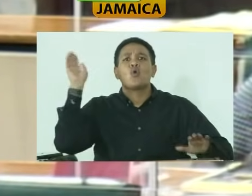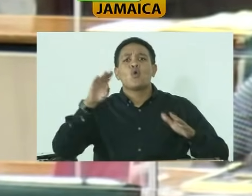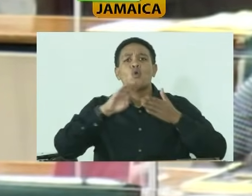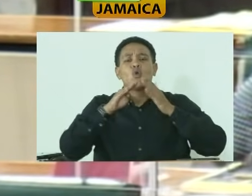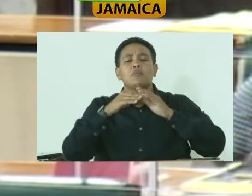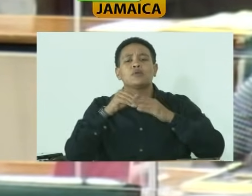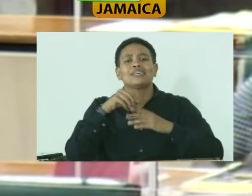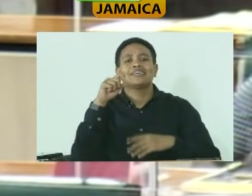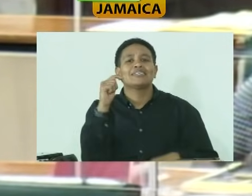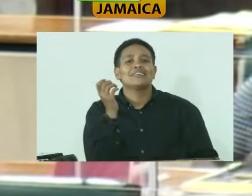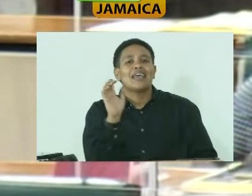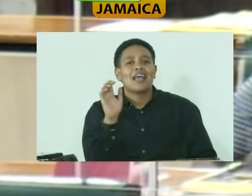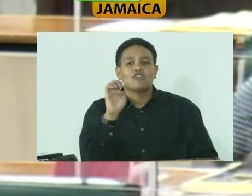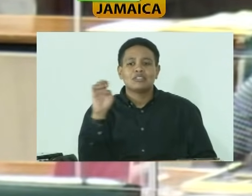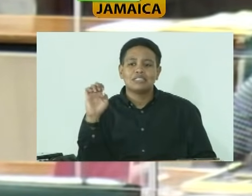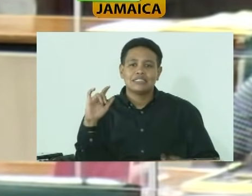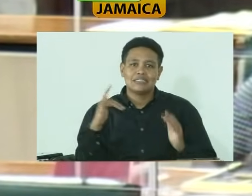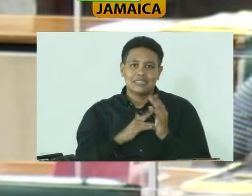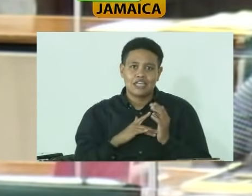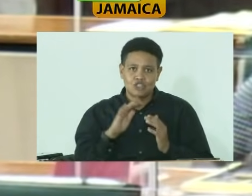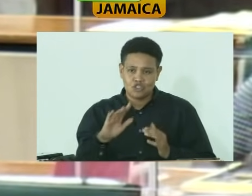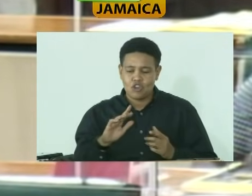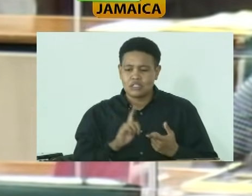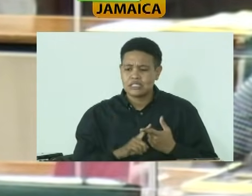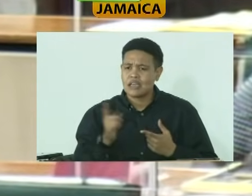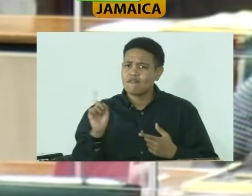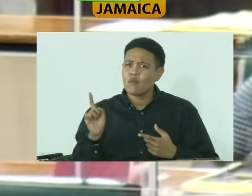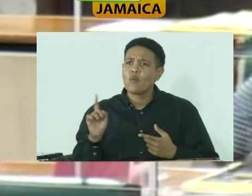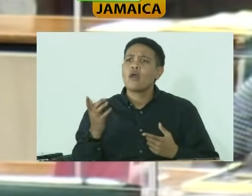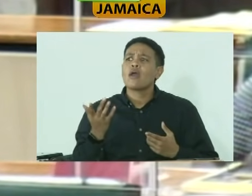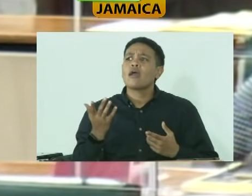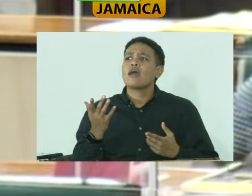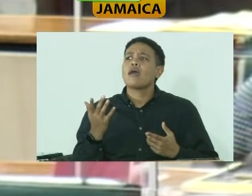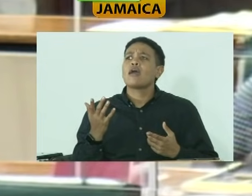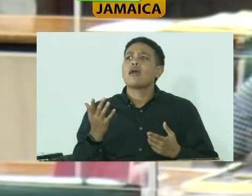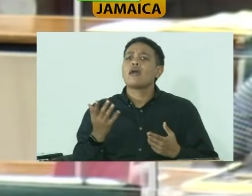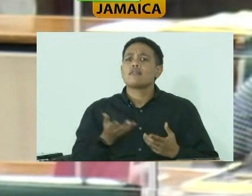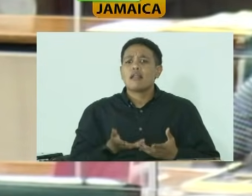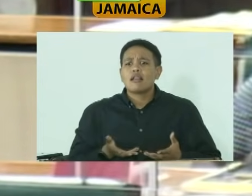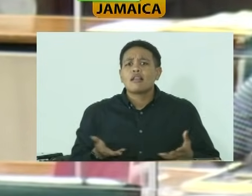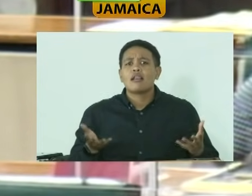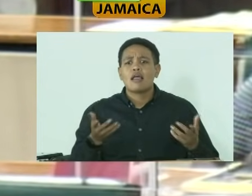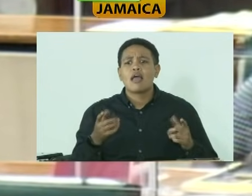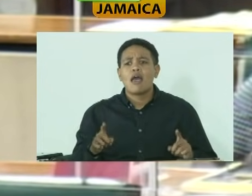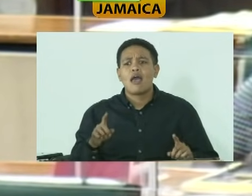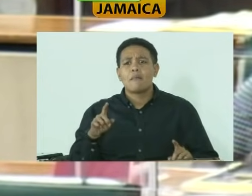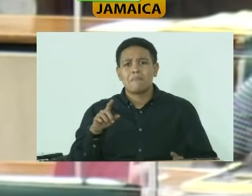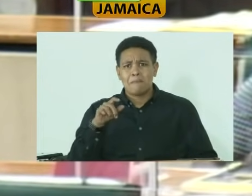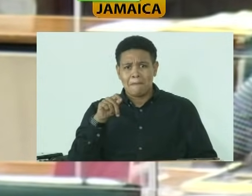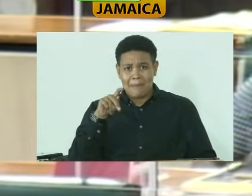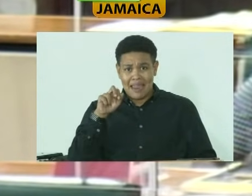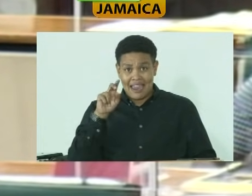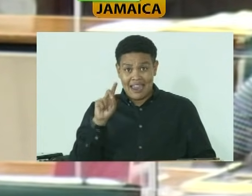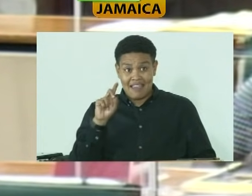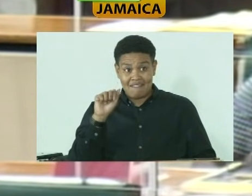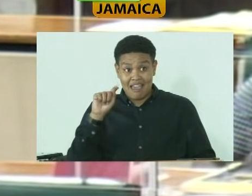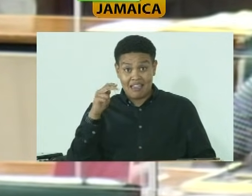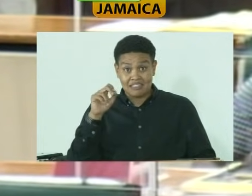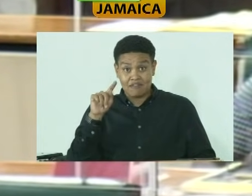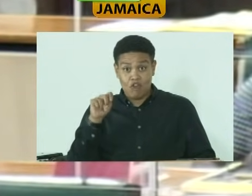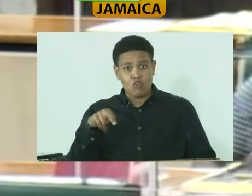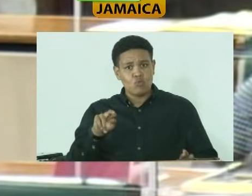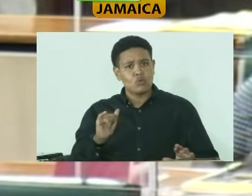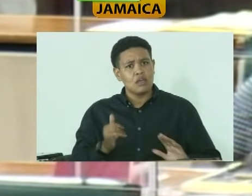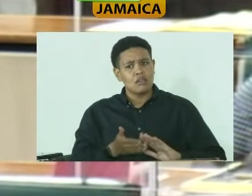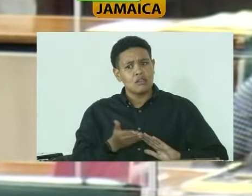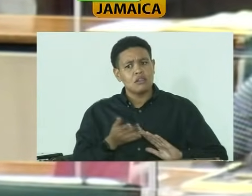St. Catherine East Central. Where footpaths used to be, paved asphalt roads are now in place.